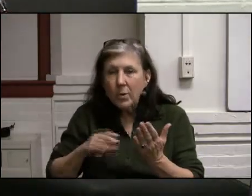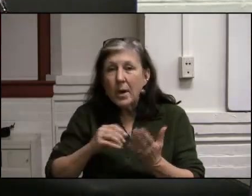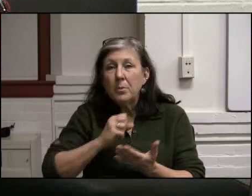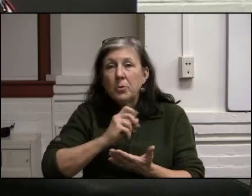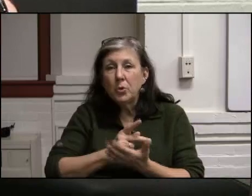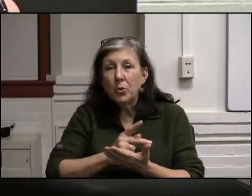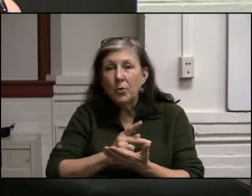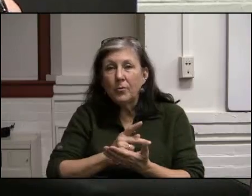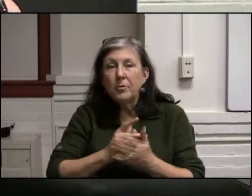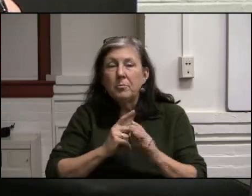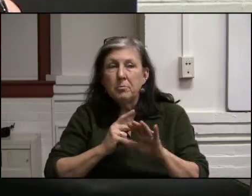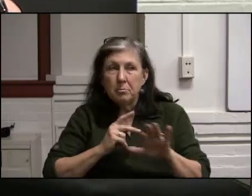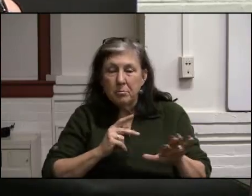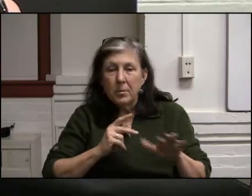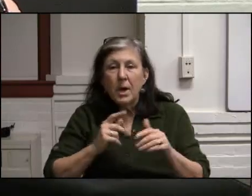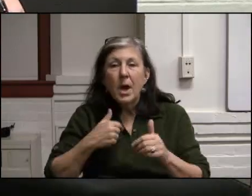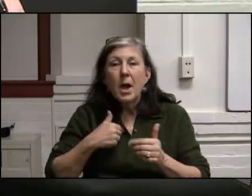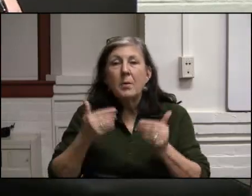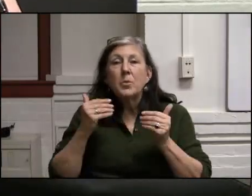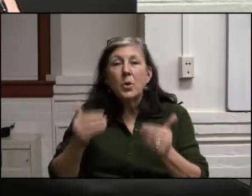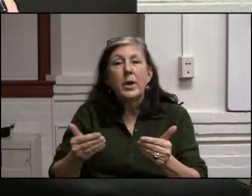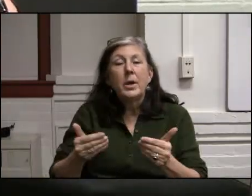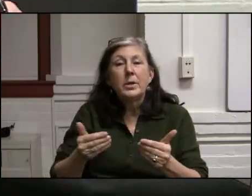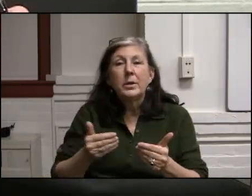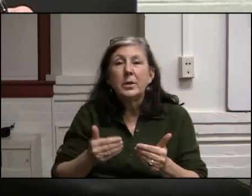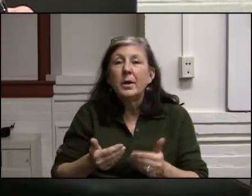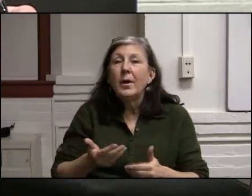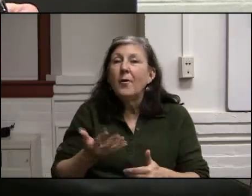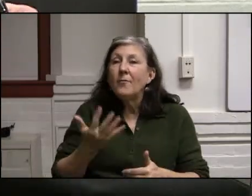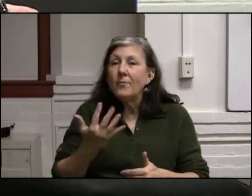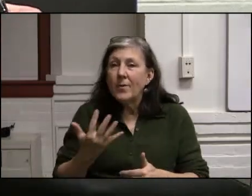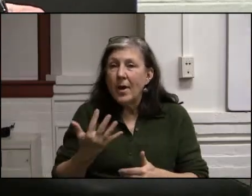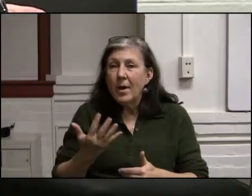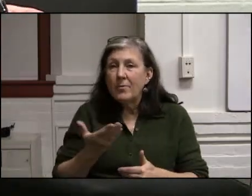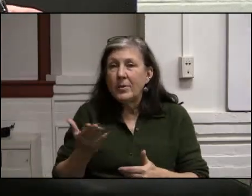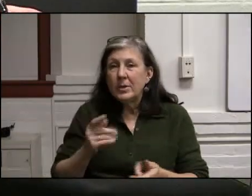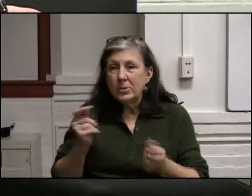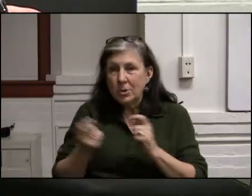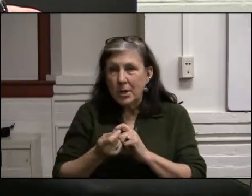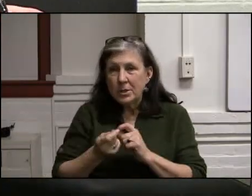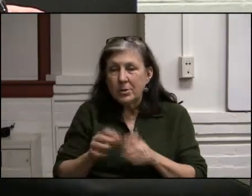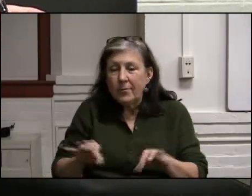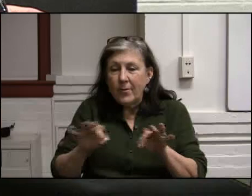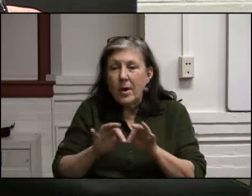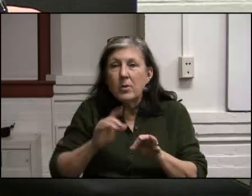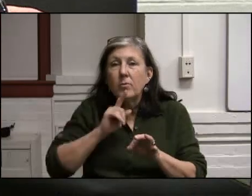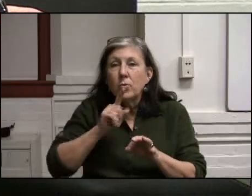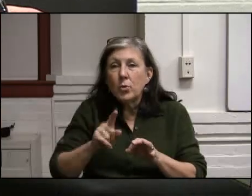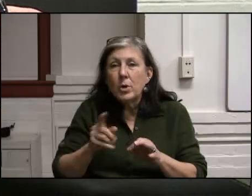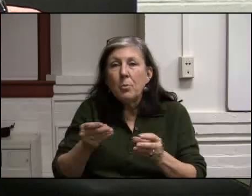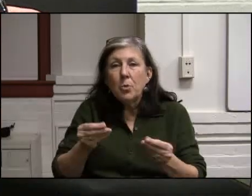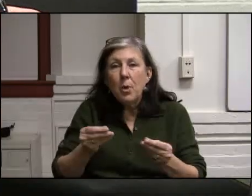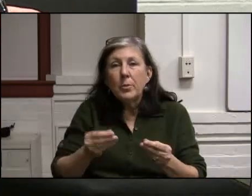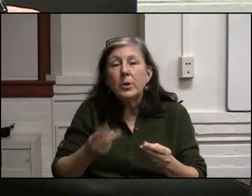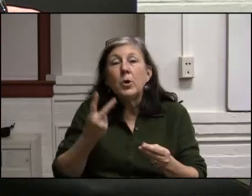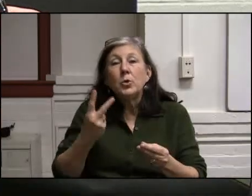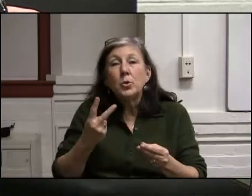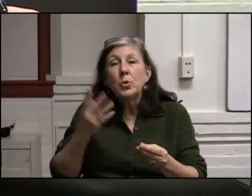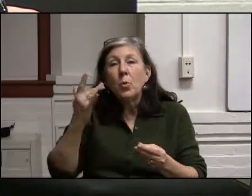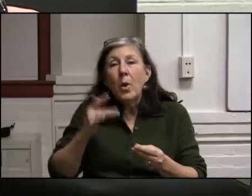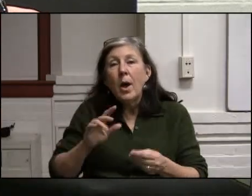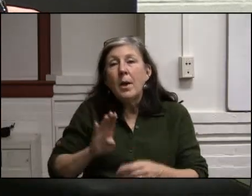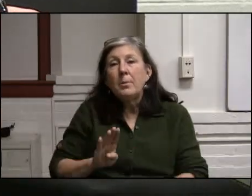I'll continue. There were 5 changes to the value of real properties. 2 were the result of